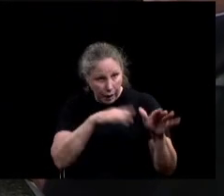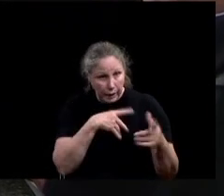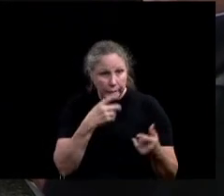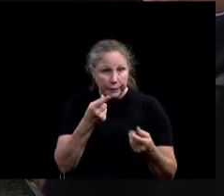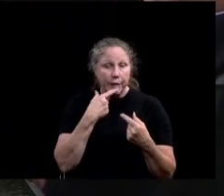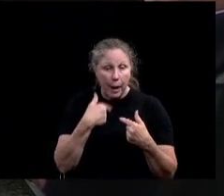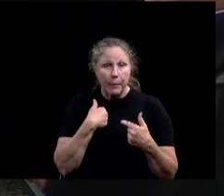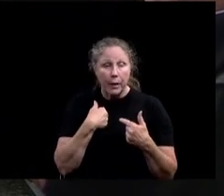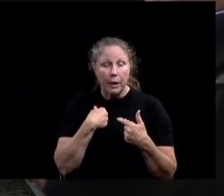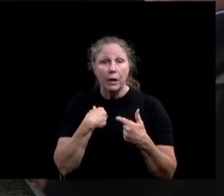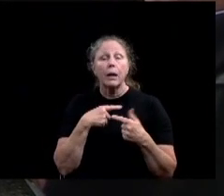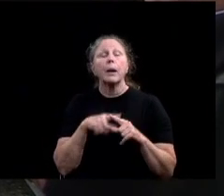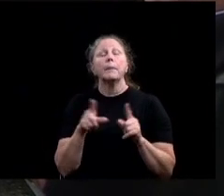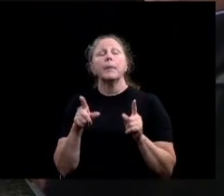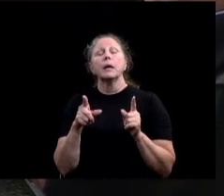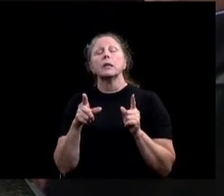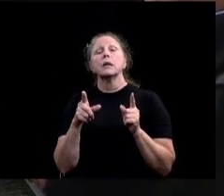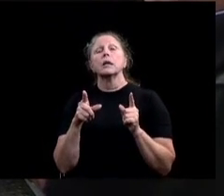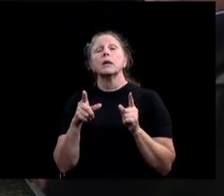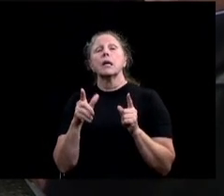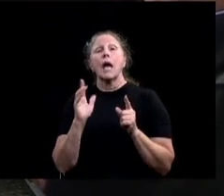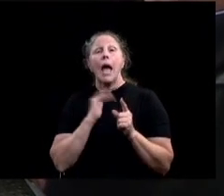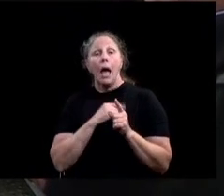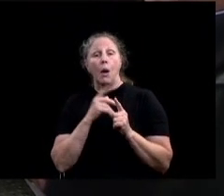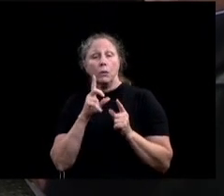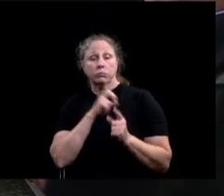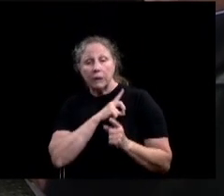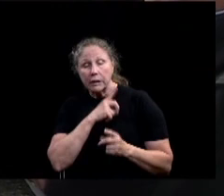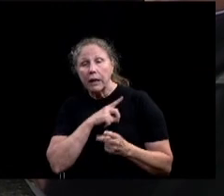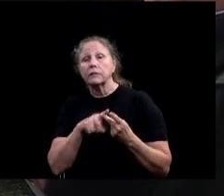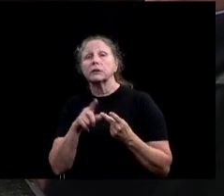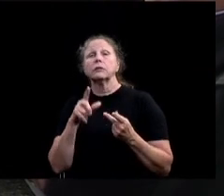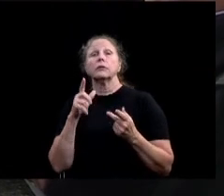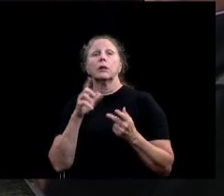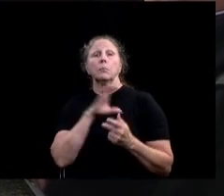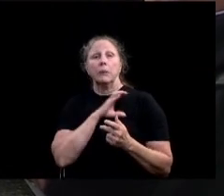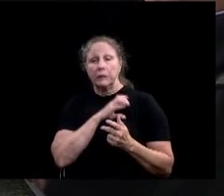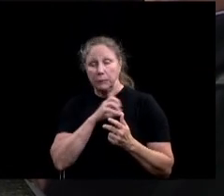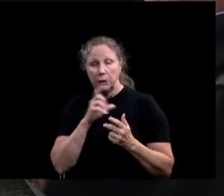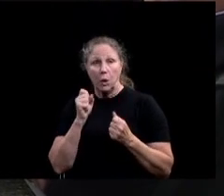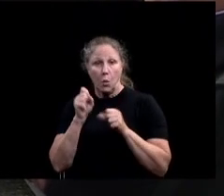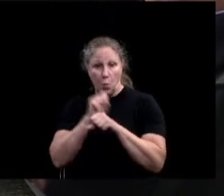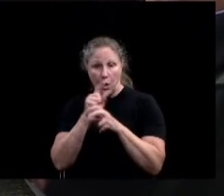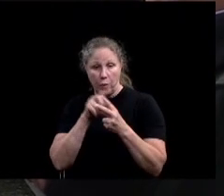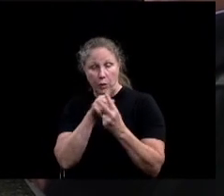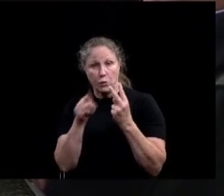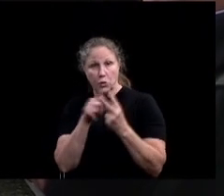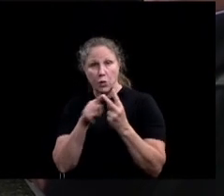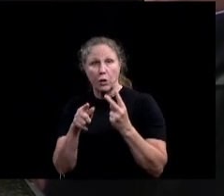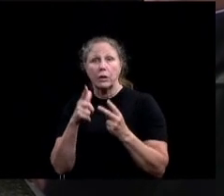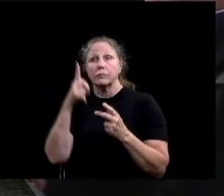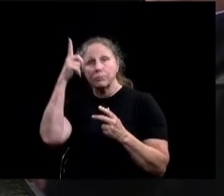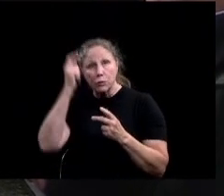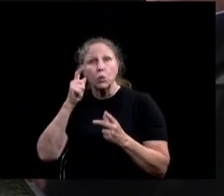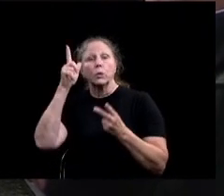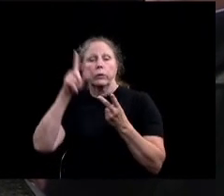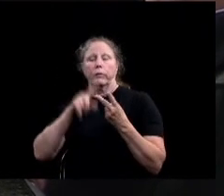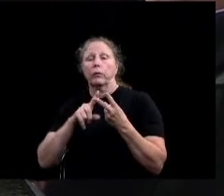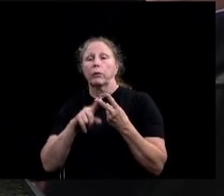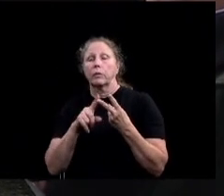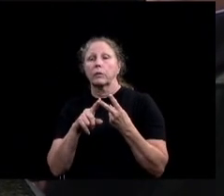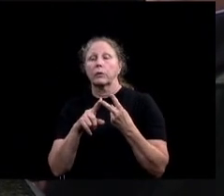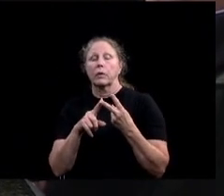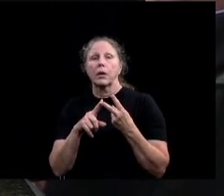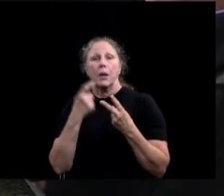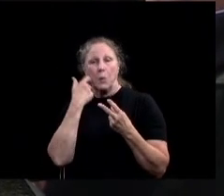detectives and our patrol officers work diligently on those discharge of firearms calls. I just received a report in my inbox today